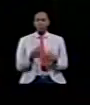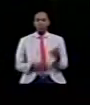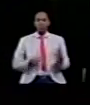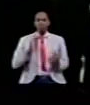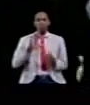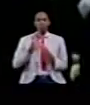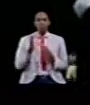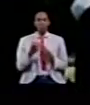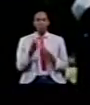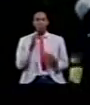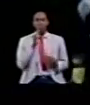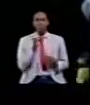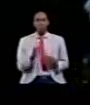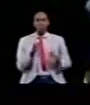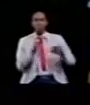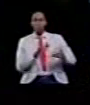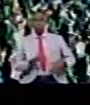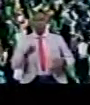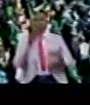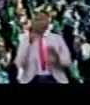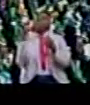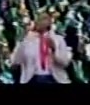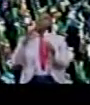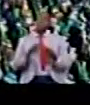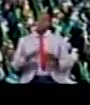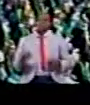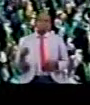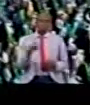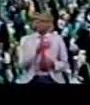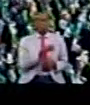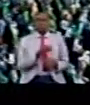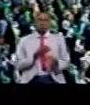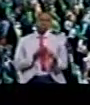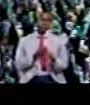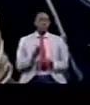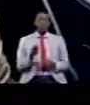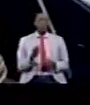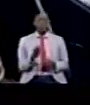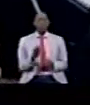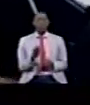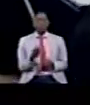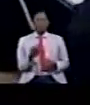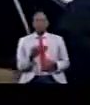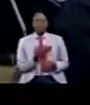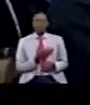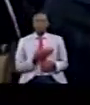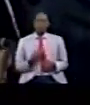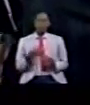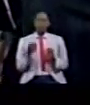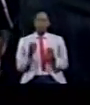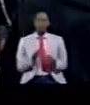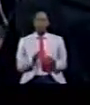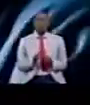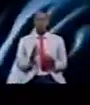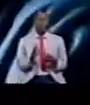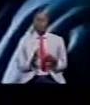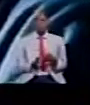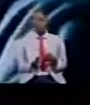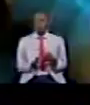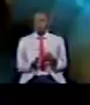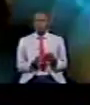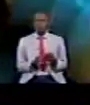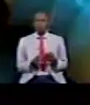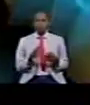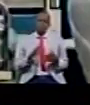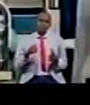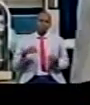your servants, O Lord. At this end time, you prosper us, O Lord, in the name of